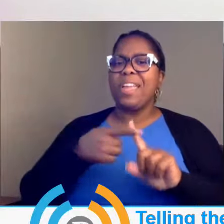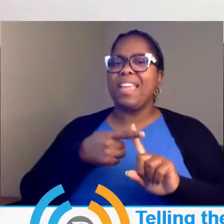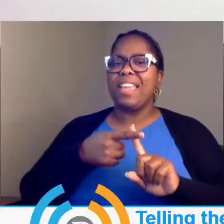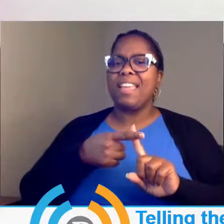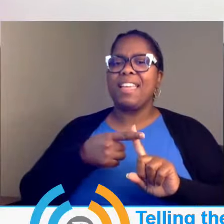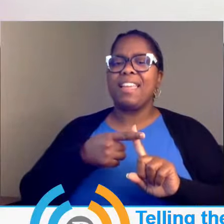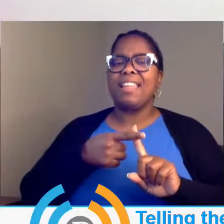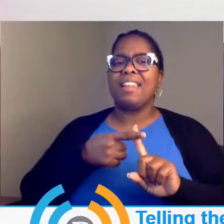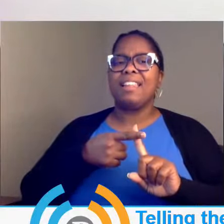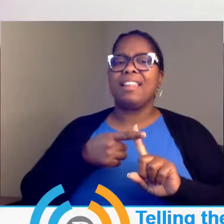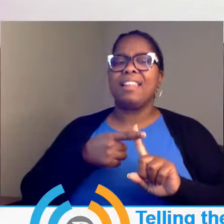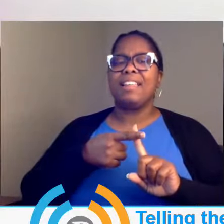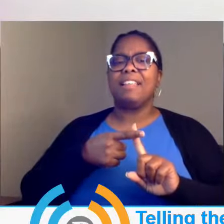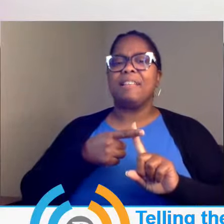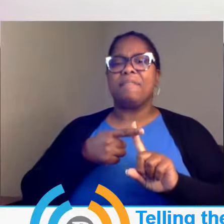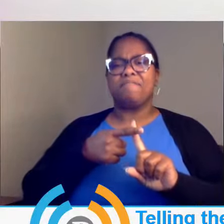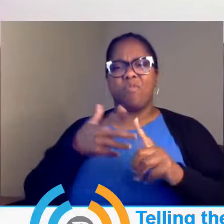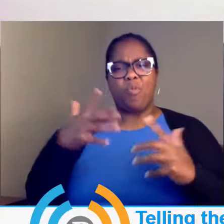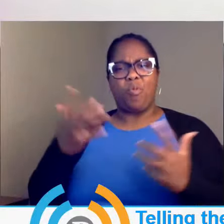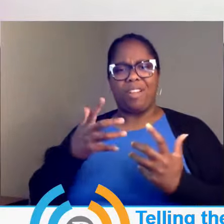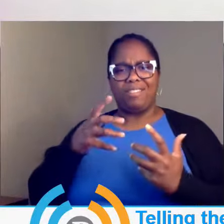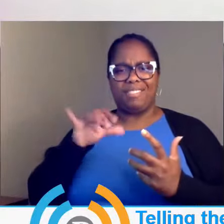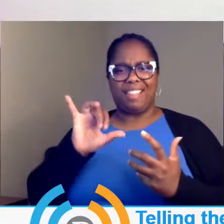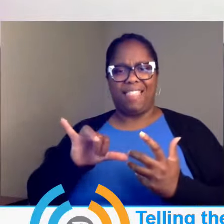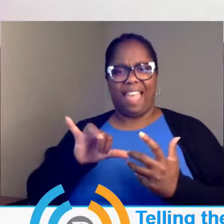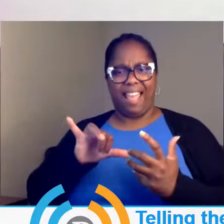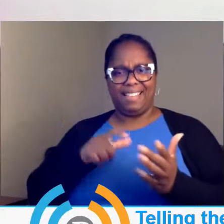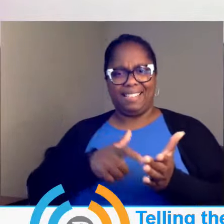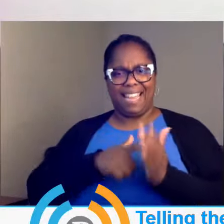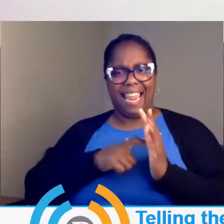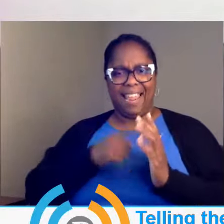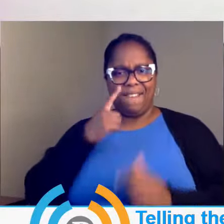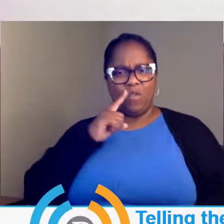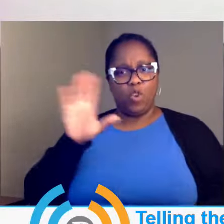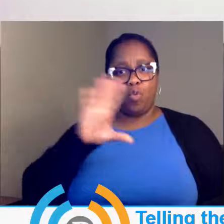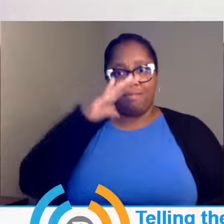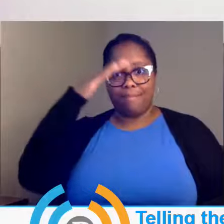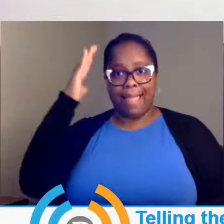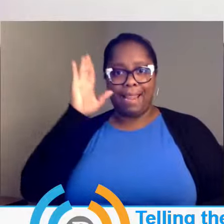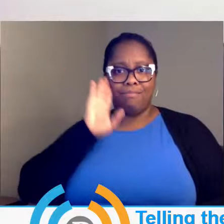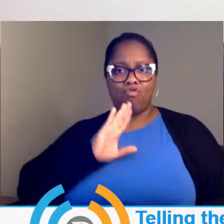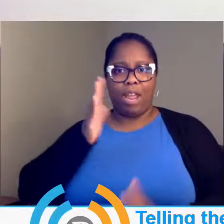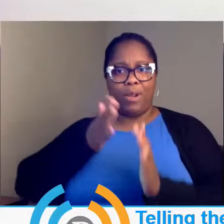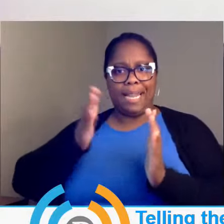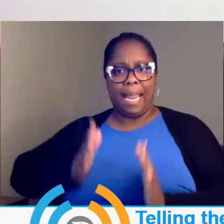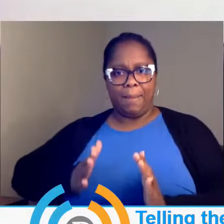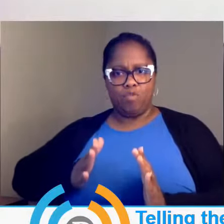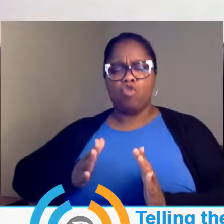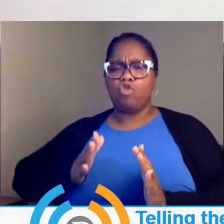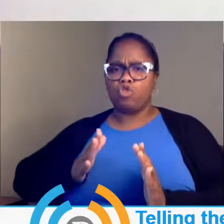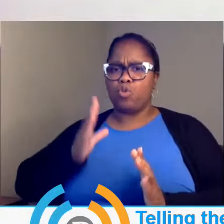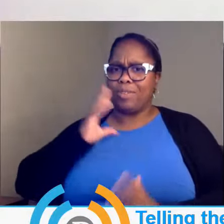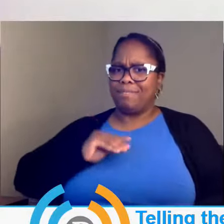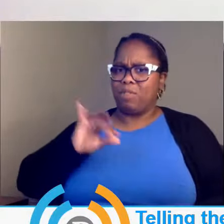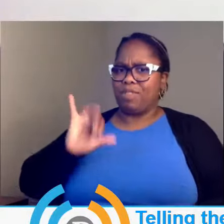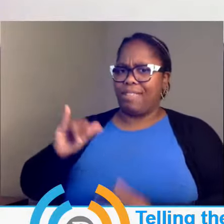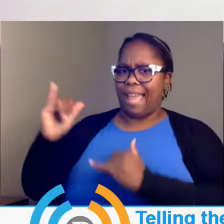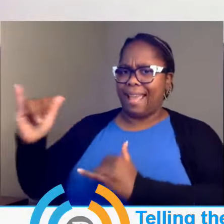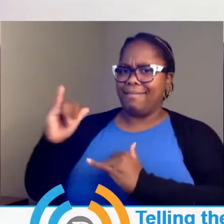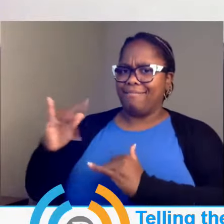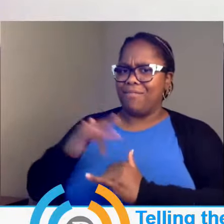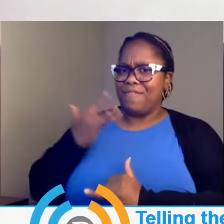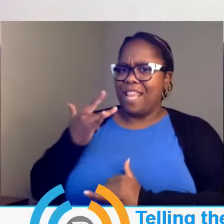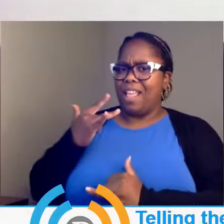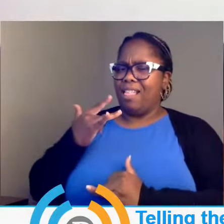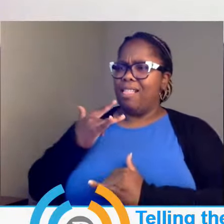like what that would take for your Black and brown neighbors to experience that too and to feel whole.